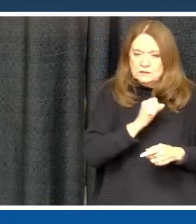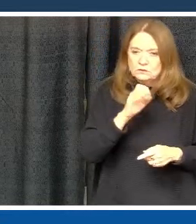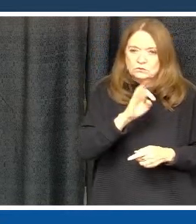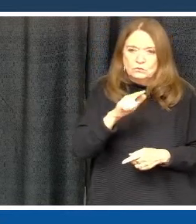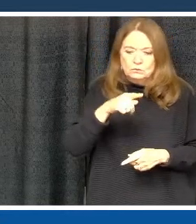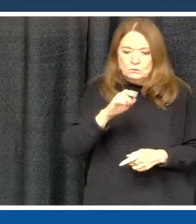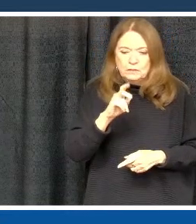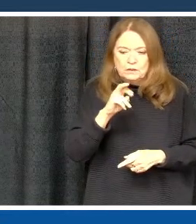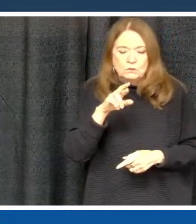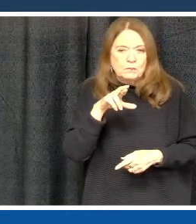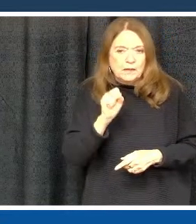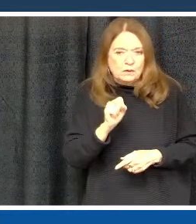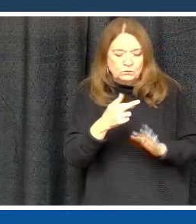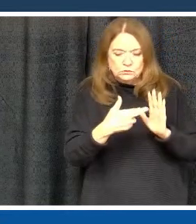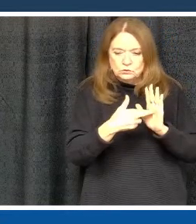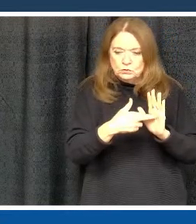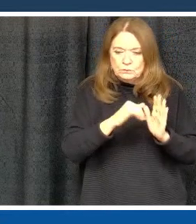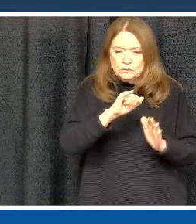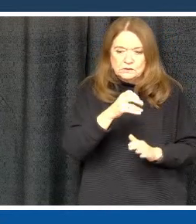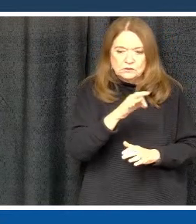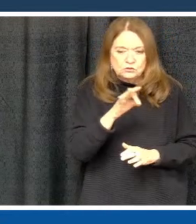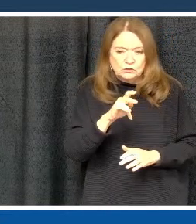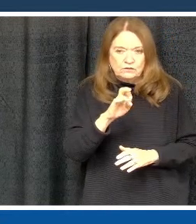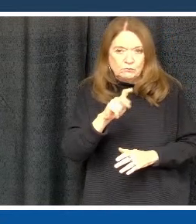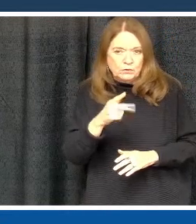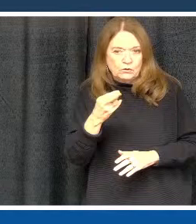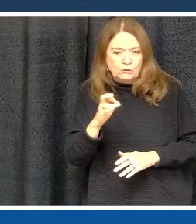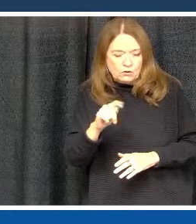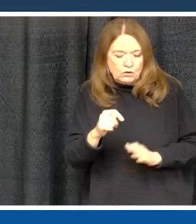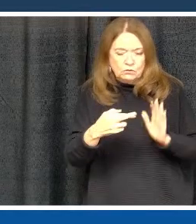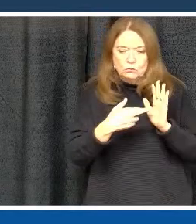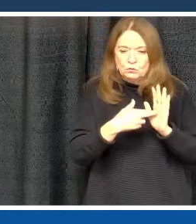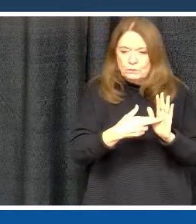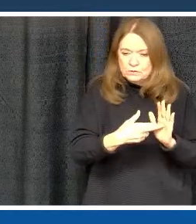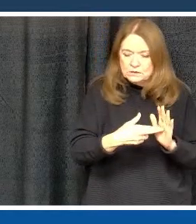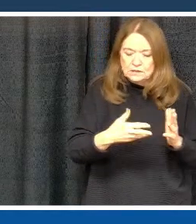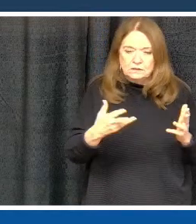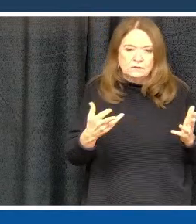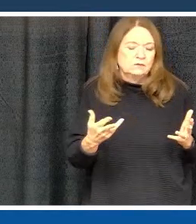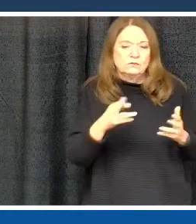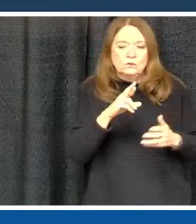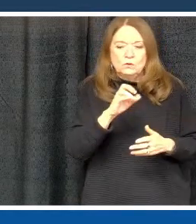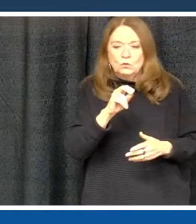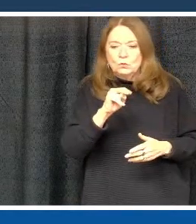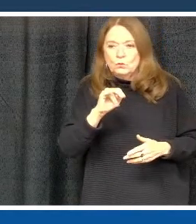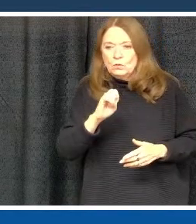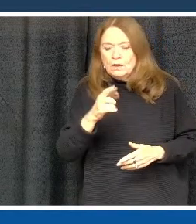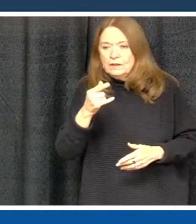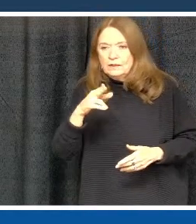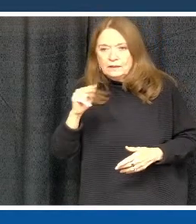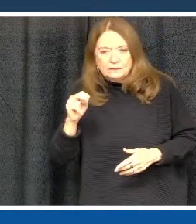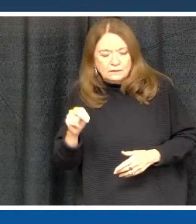Powers, Representative Jeff Burkhart, Representative Ronnie Glenn.